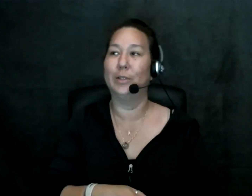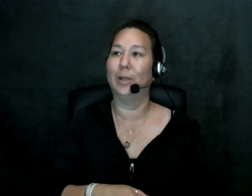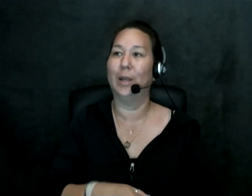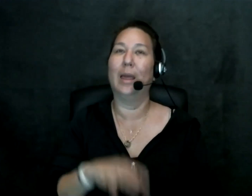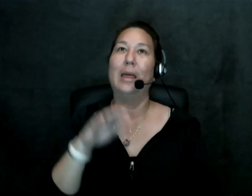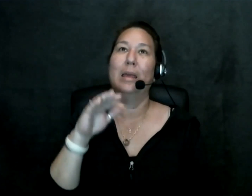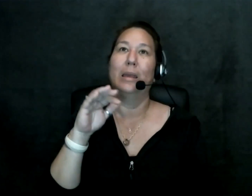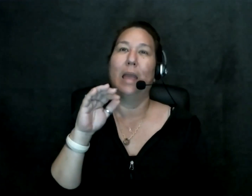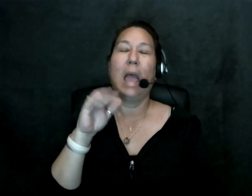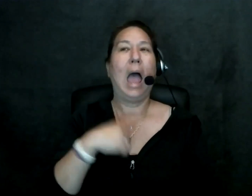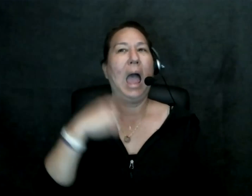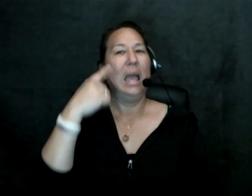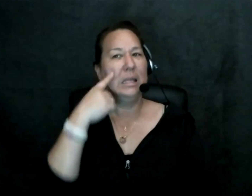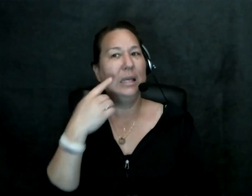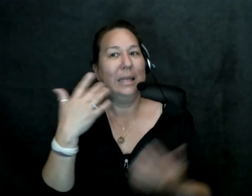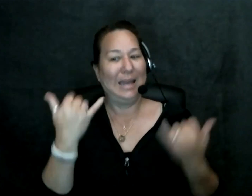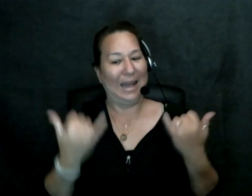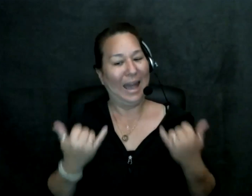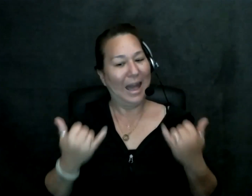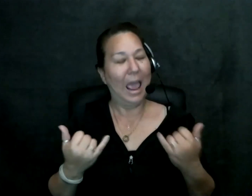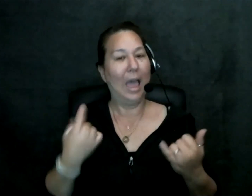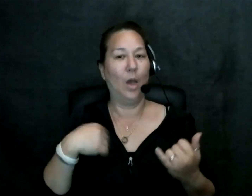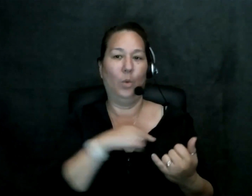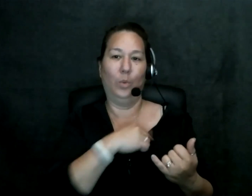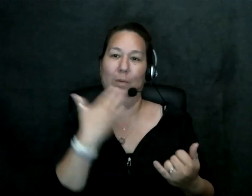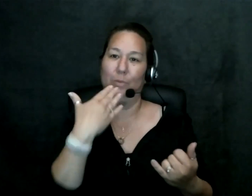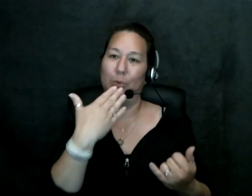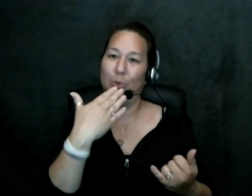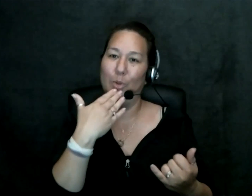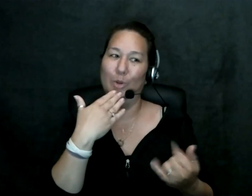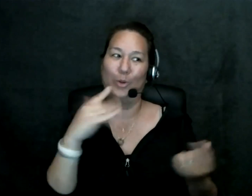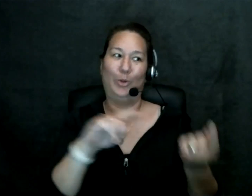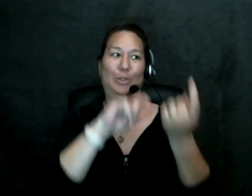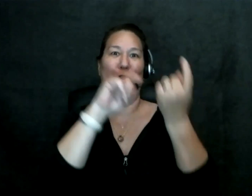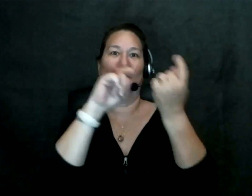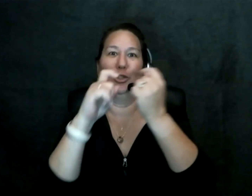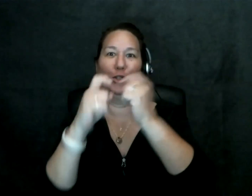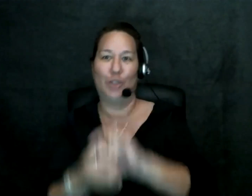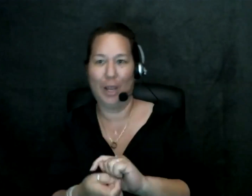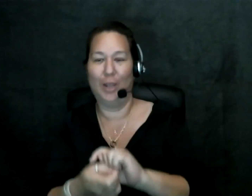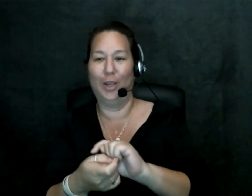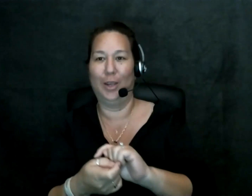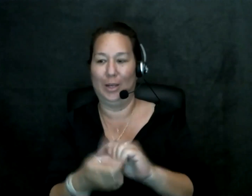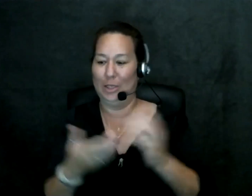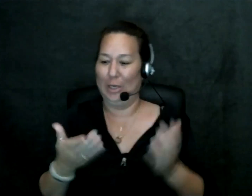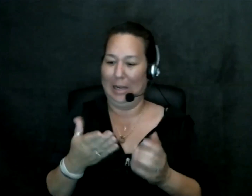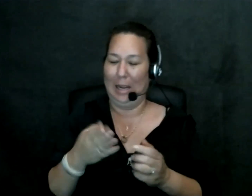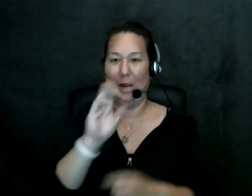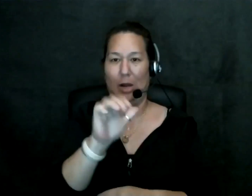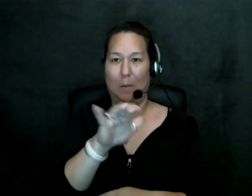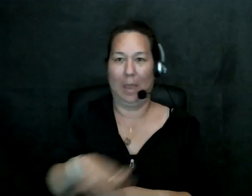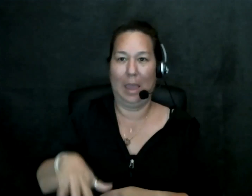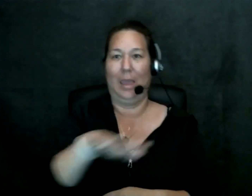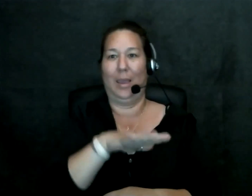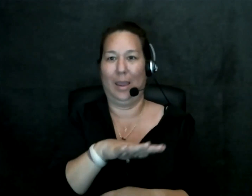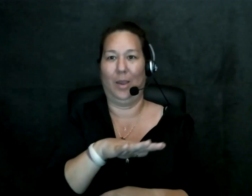community transmission here in the Bay Area, especially, and in California as well. We're looking